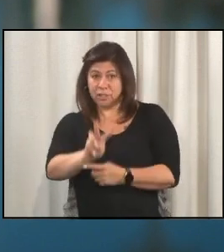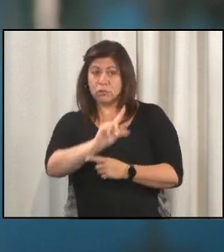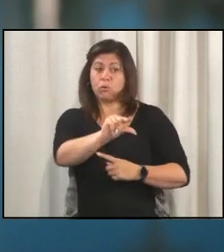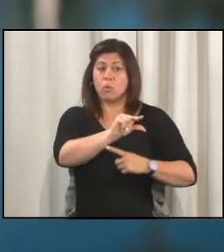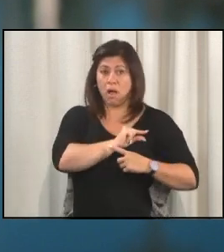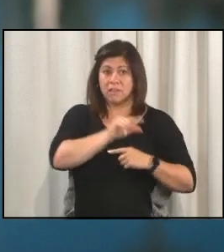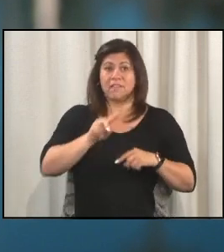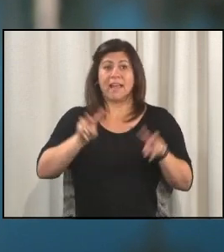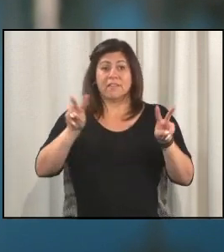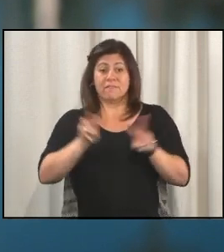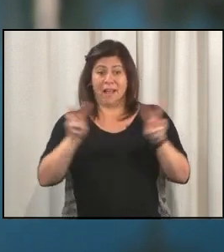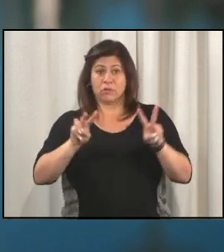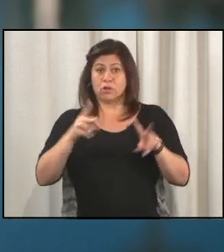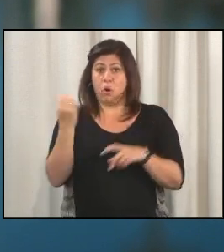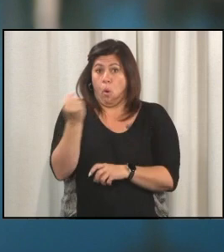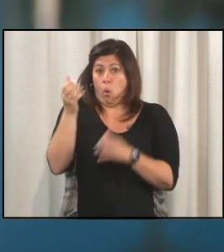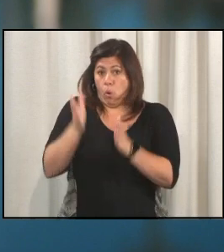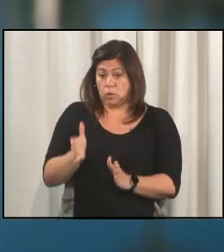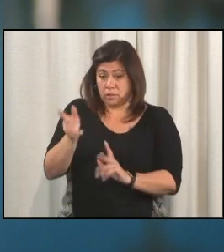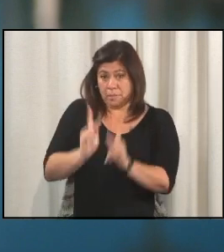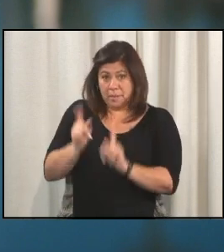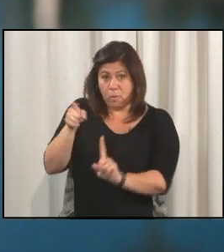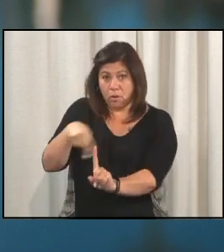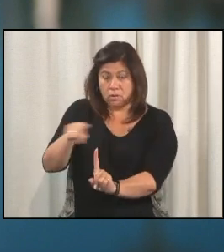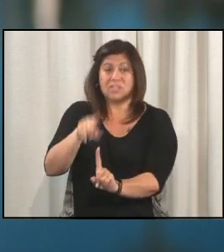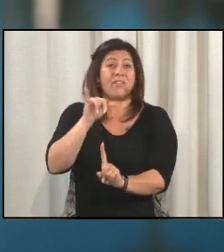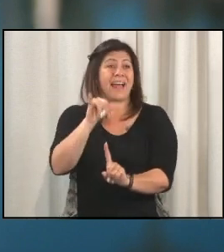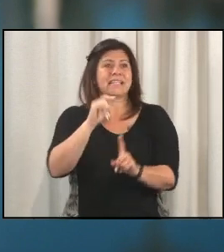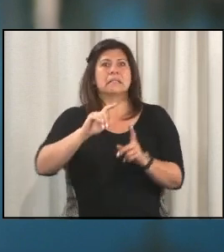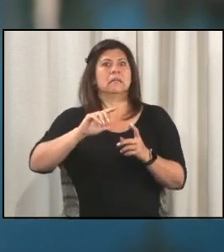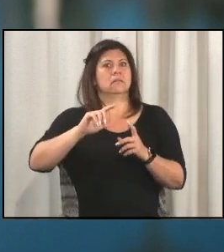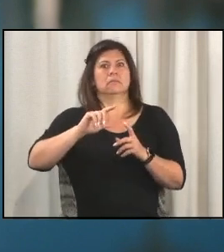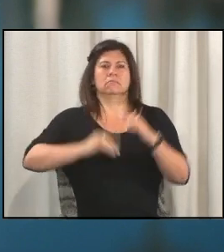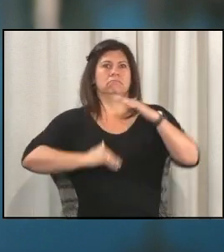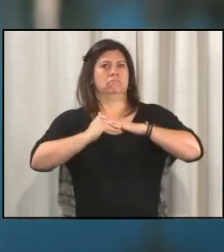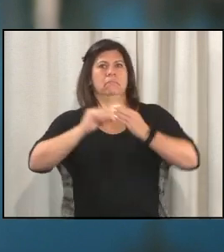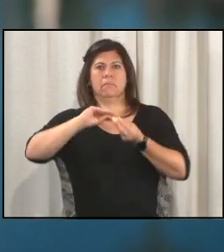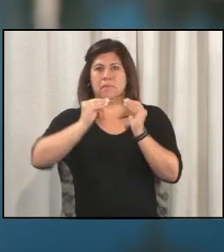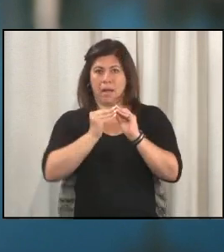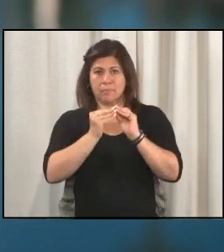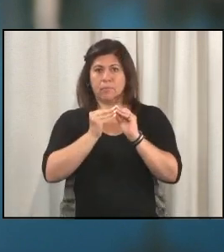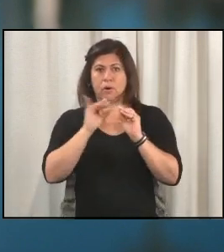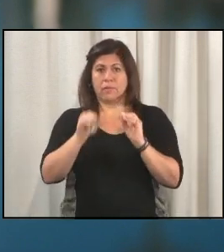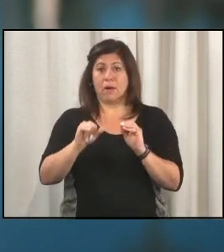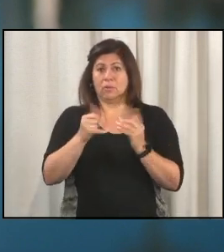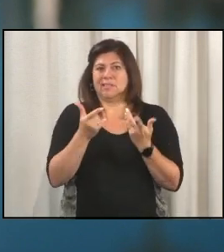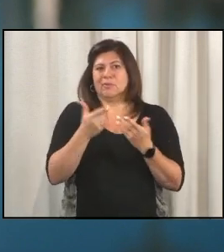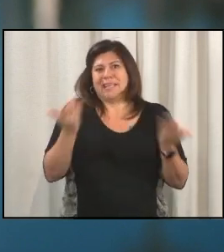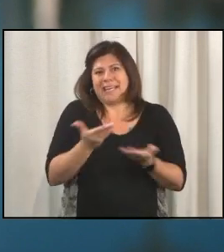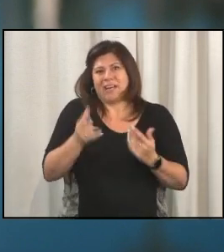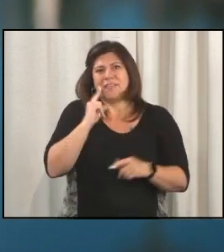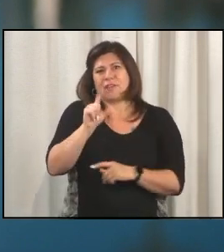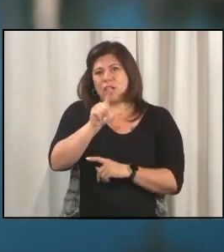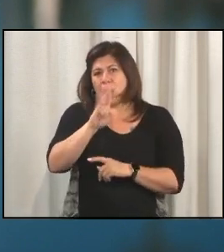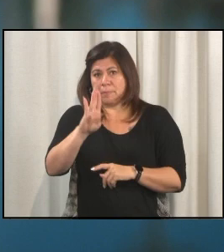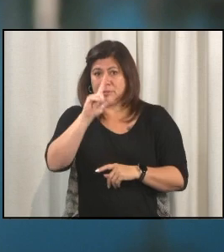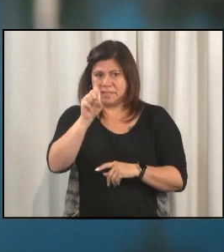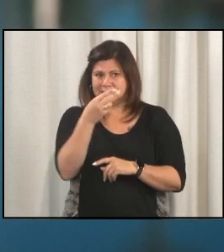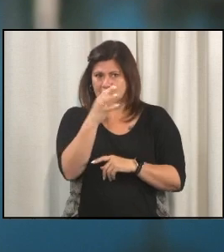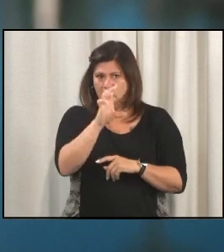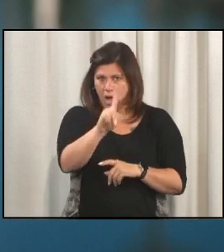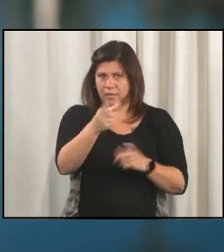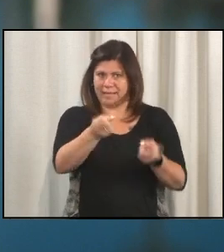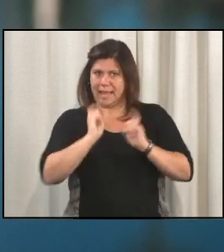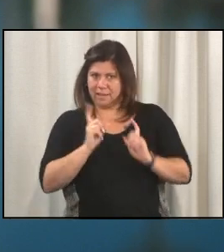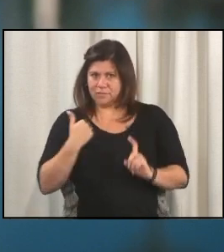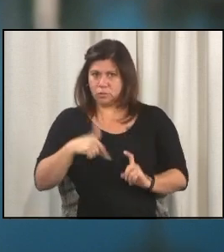voucher holders. The maximum number, which was available for funding in Long Beach based on what HUD provided to us. This